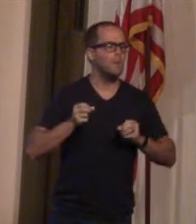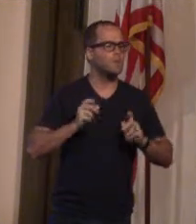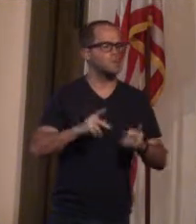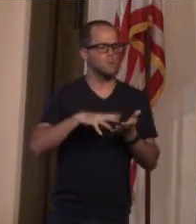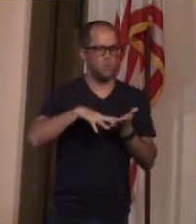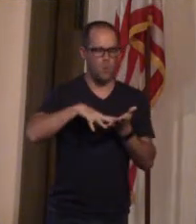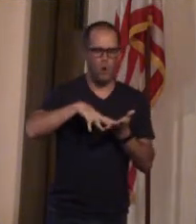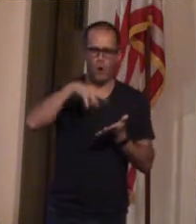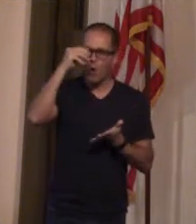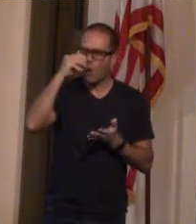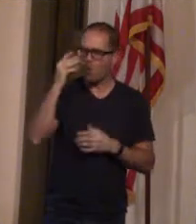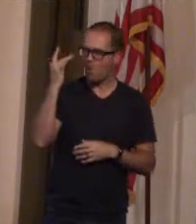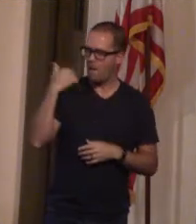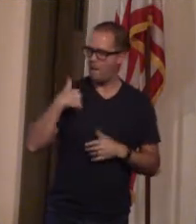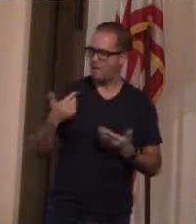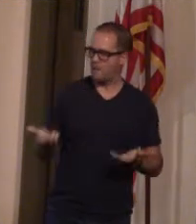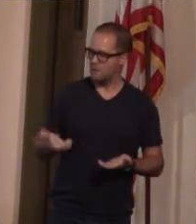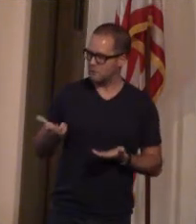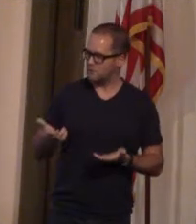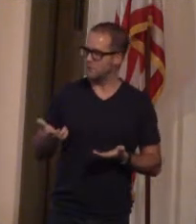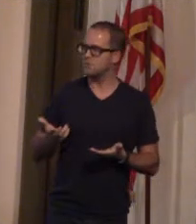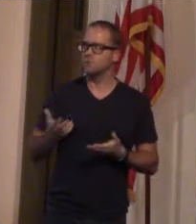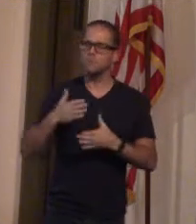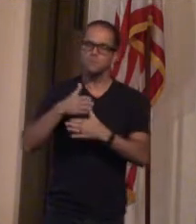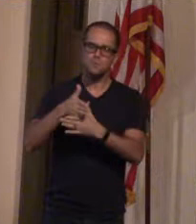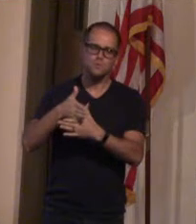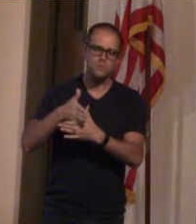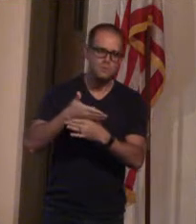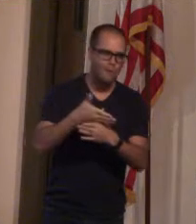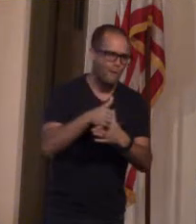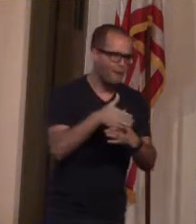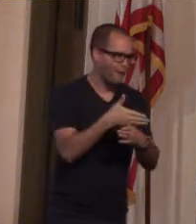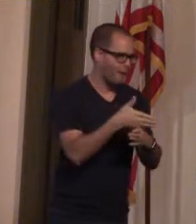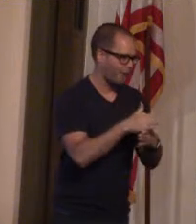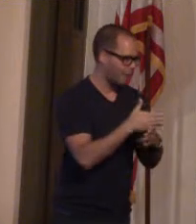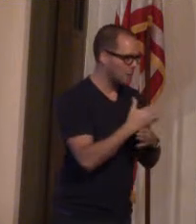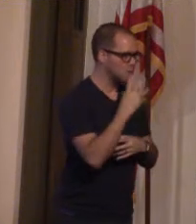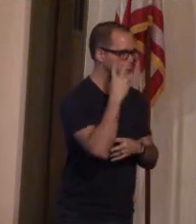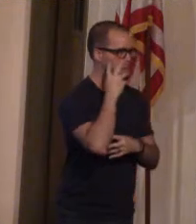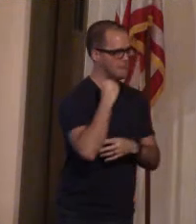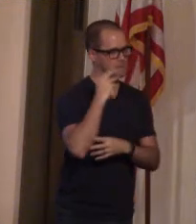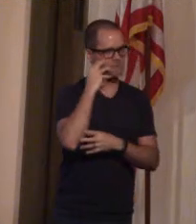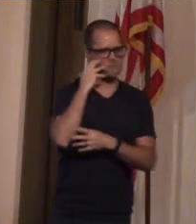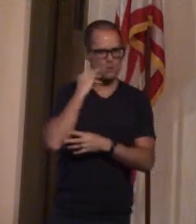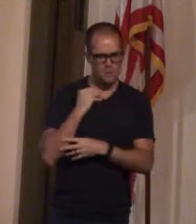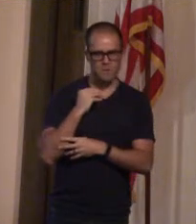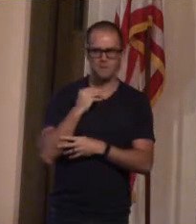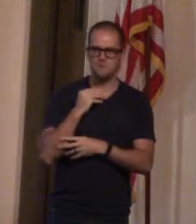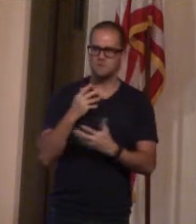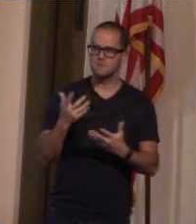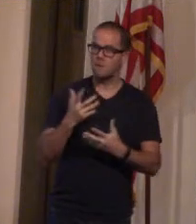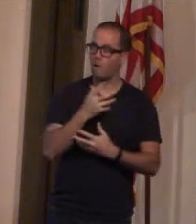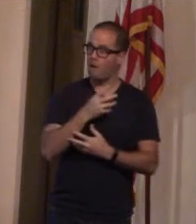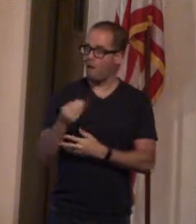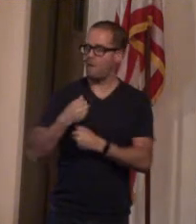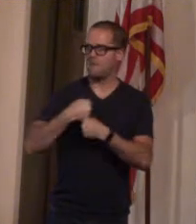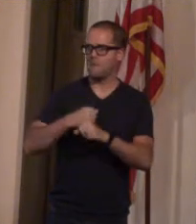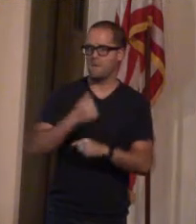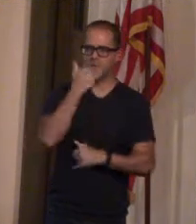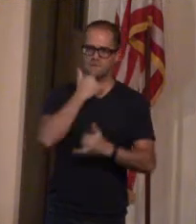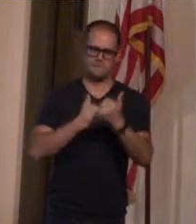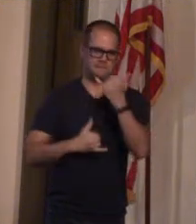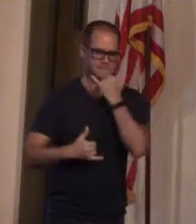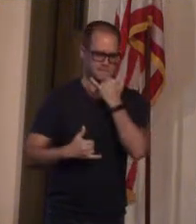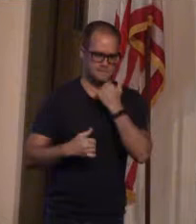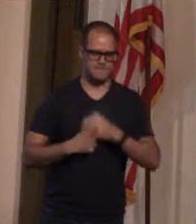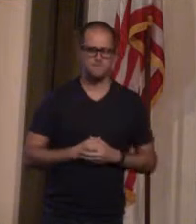to demonstrate for me why I am here, to give me the opportunity to learn that, to give me